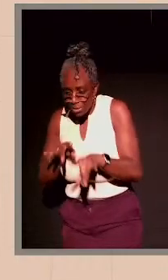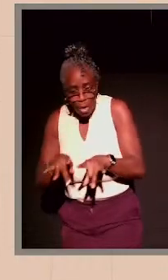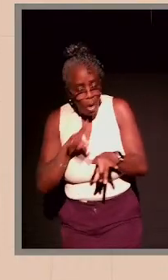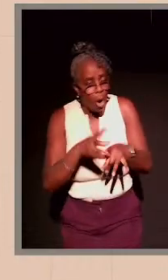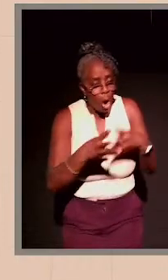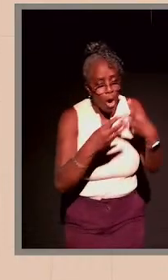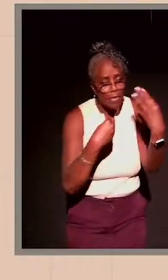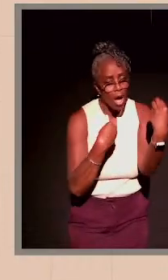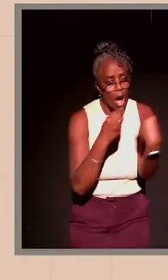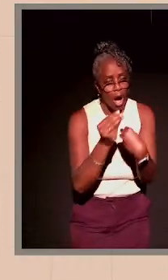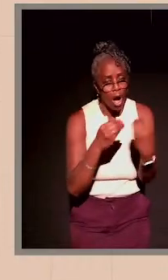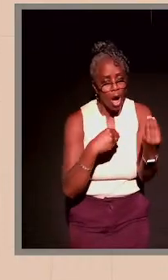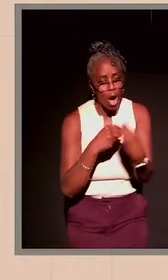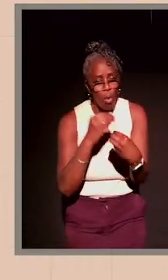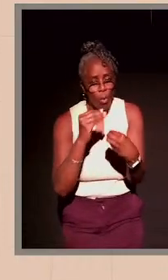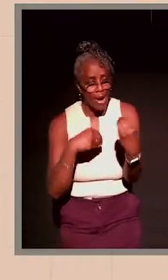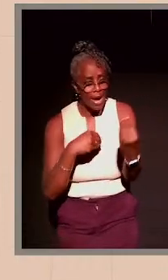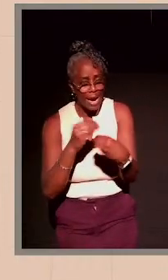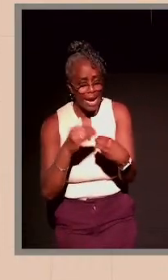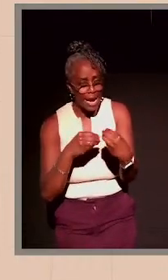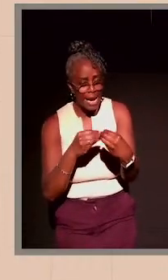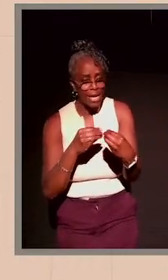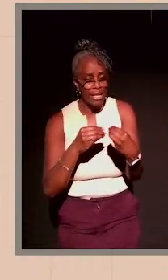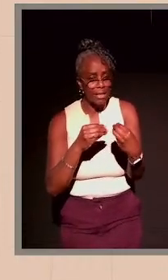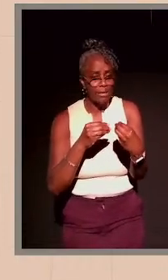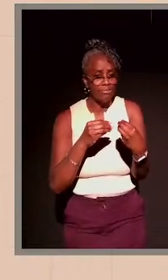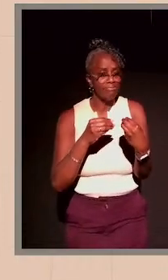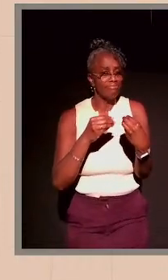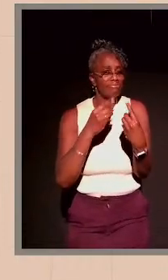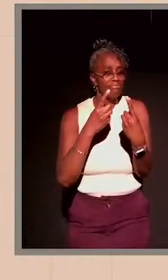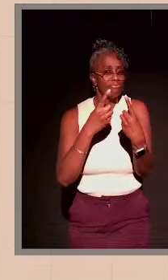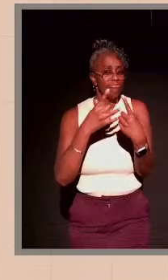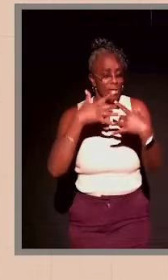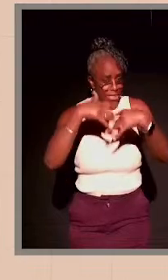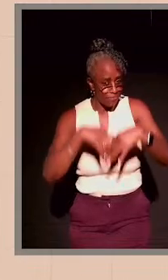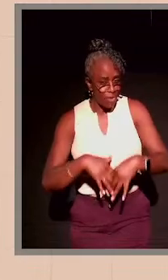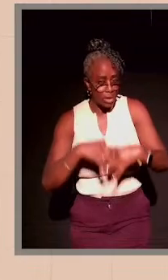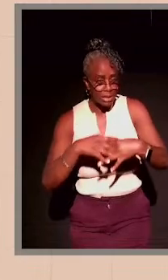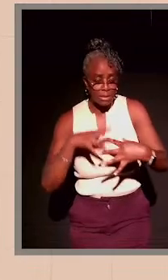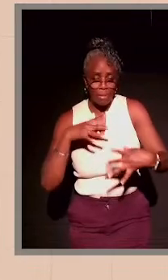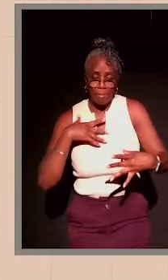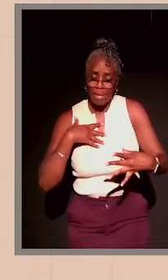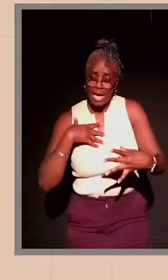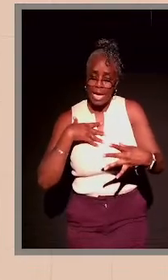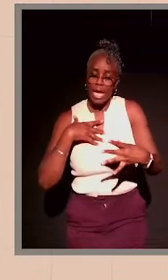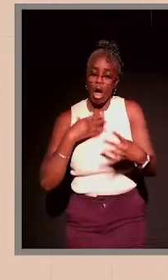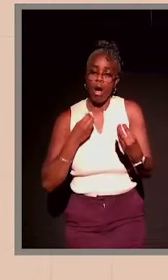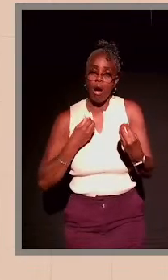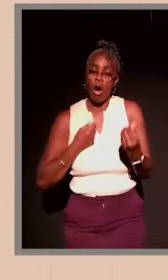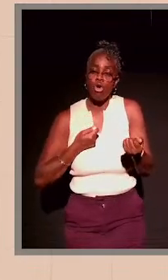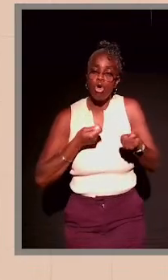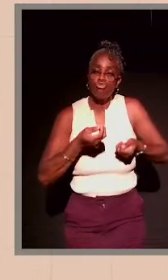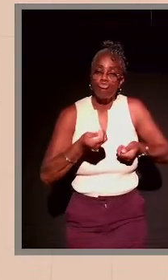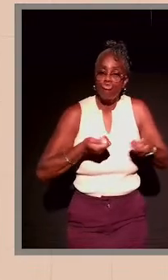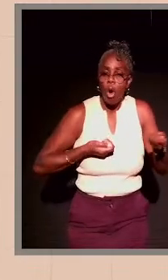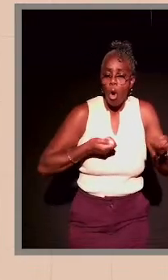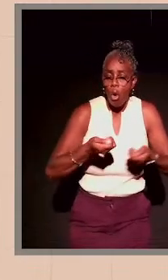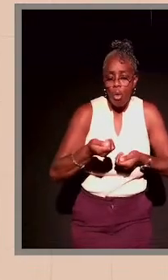hardware devices with which I can control the parameters without having